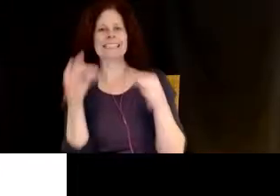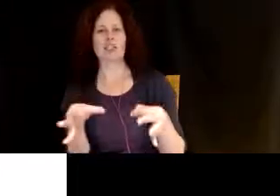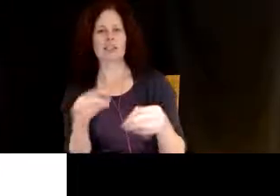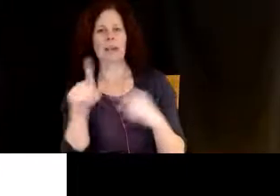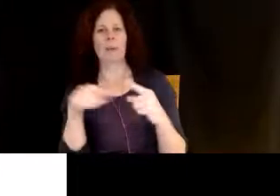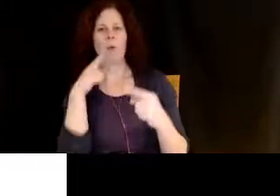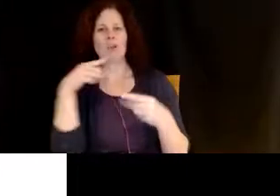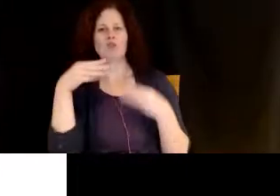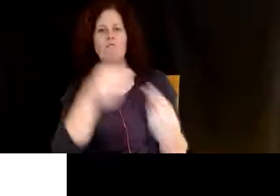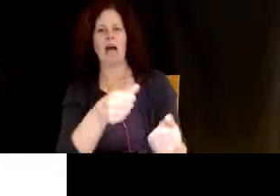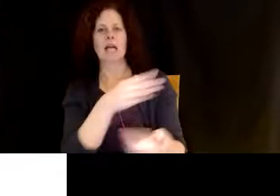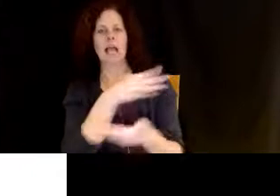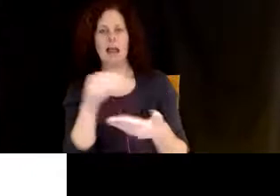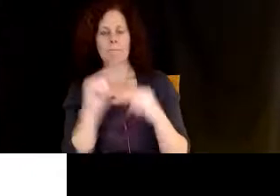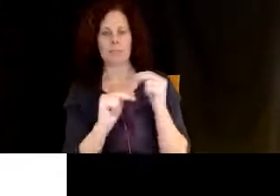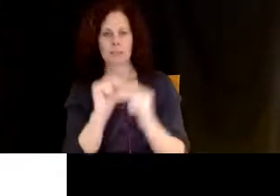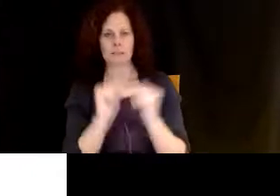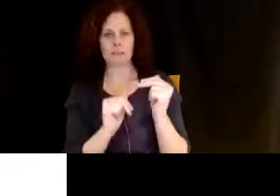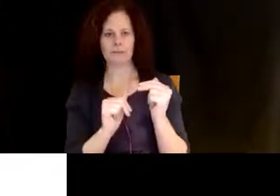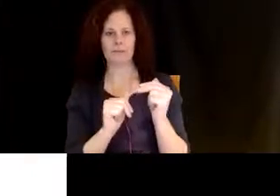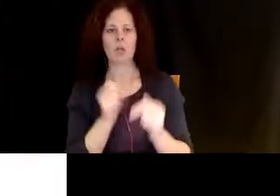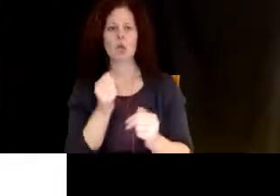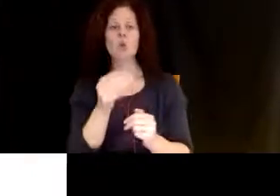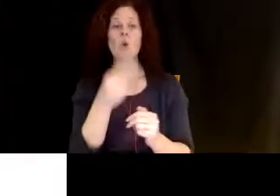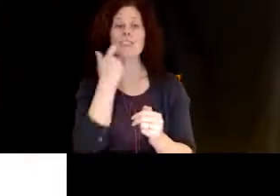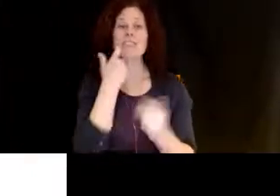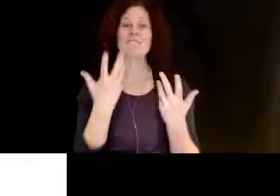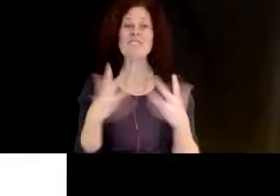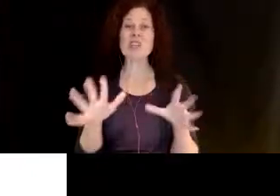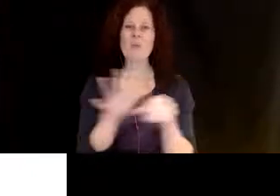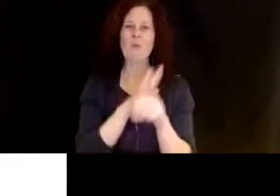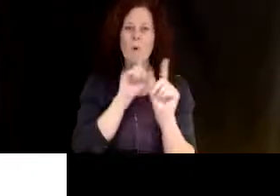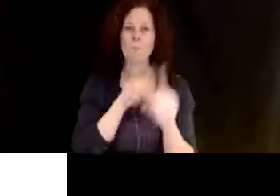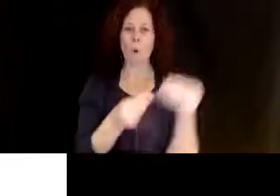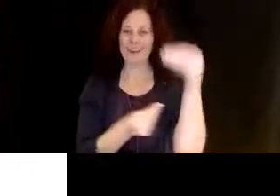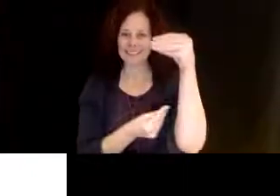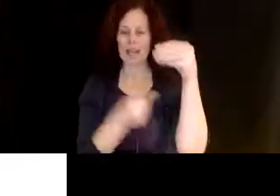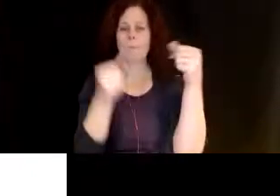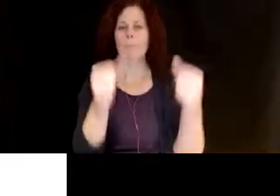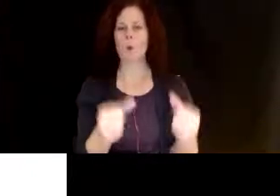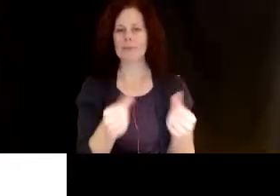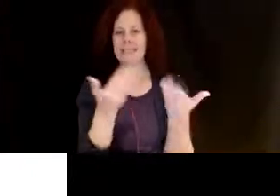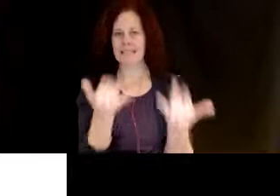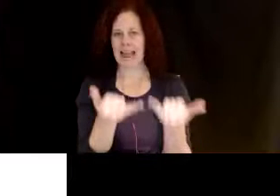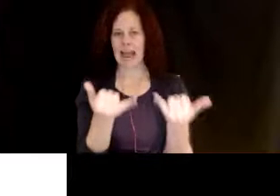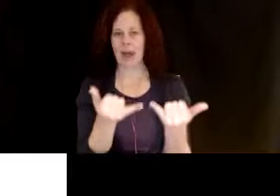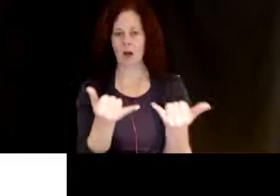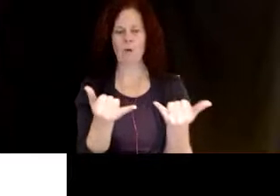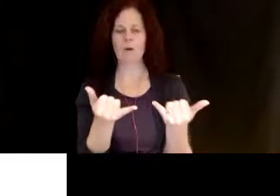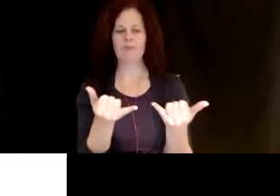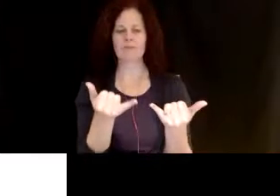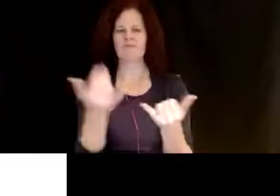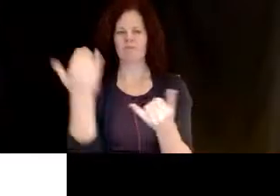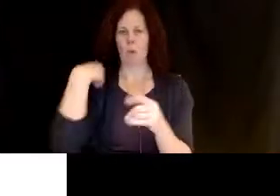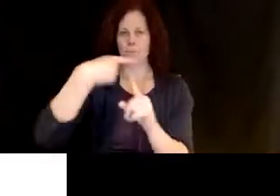slide. So we just finished the full report. It's now available as of last month on the